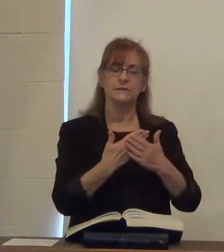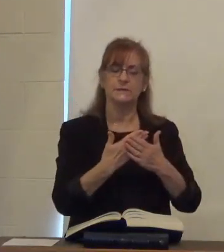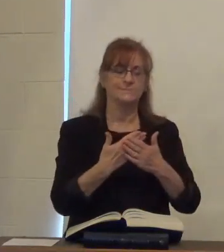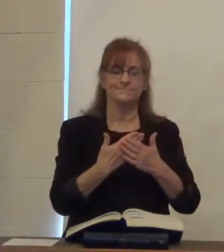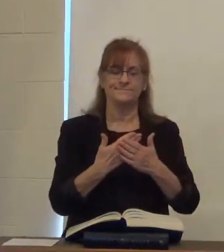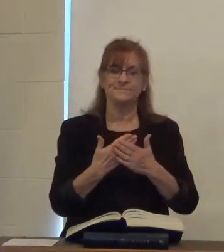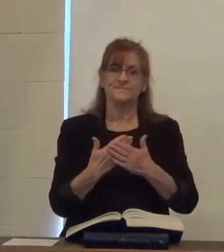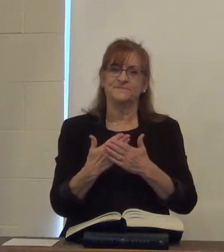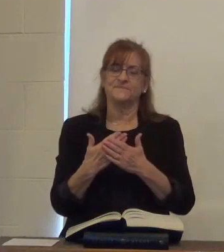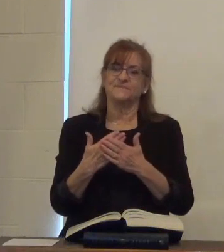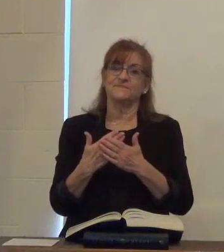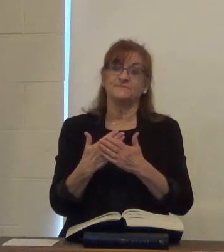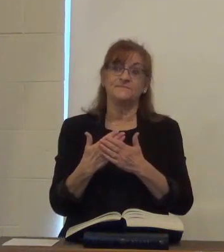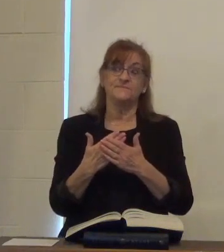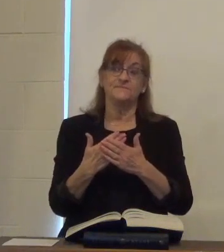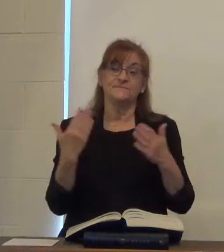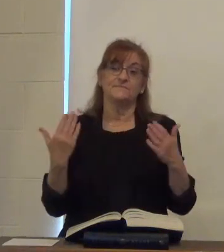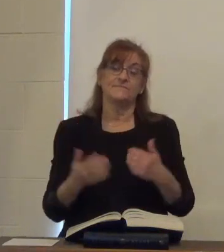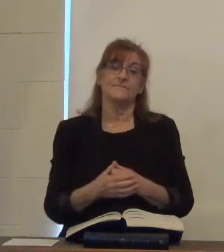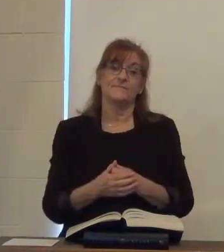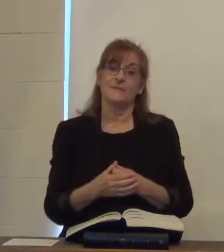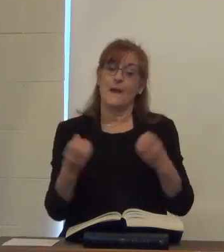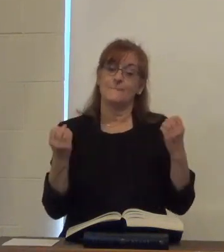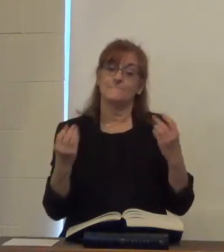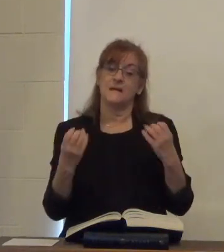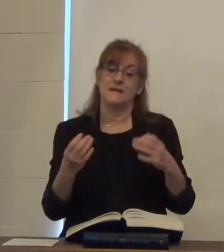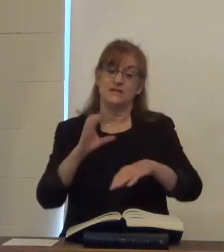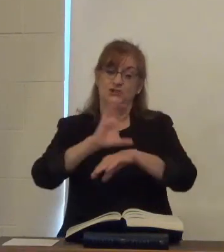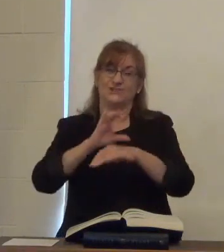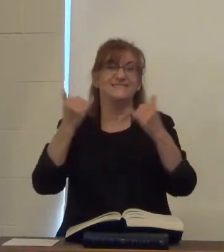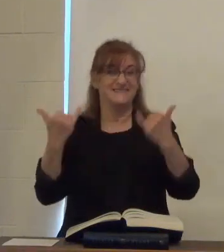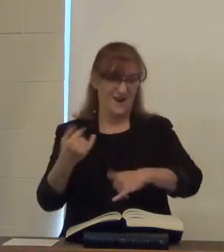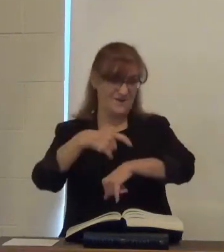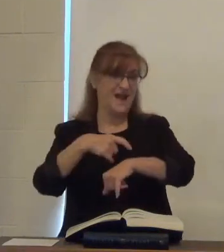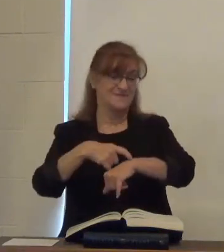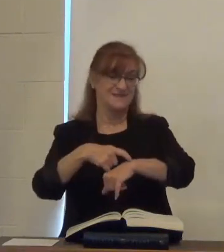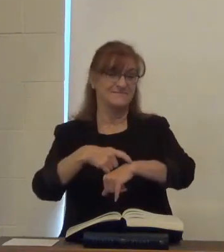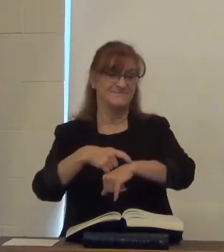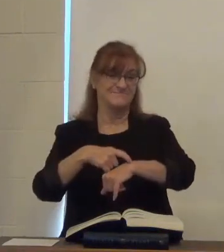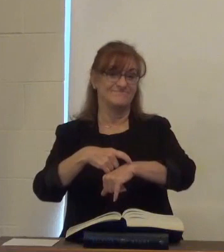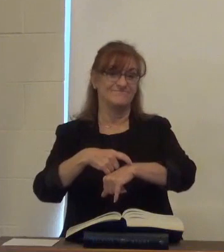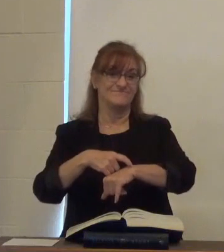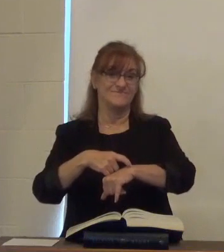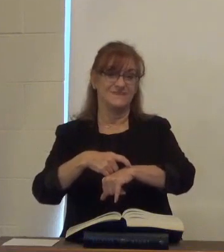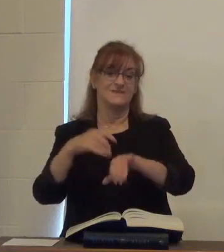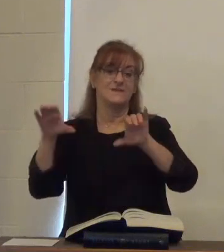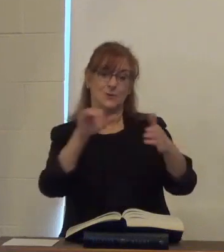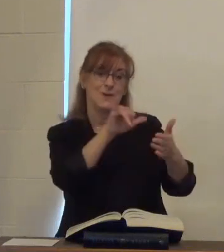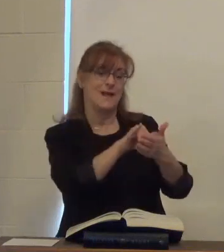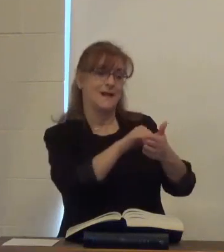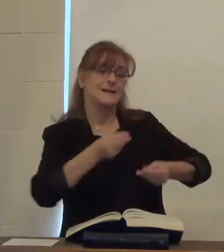By the way, there are many modern churches today who are catering to those with itching